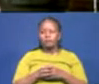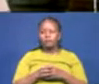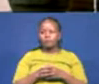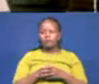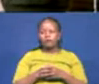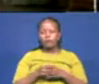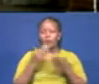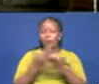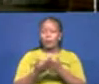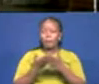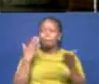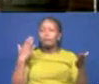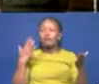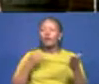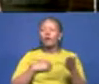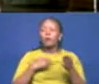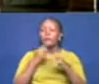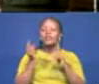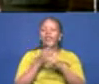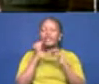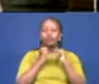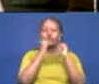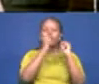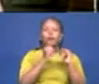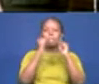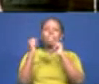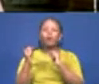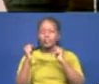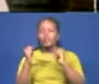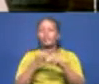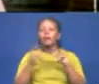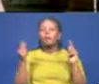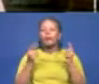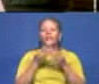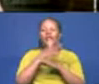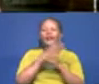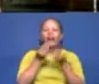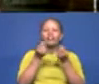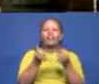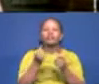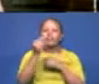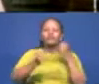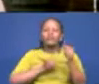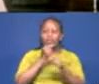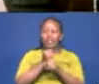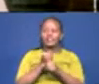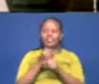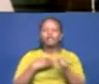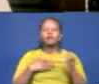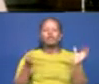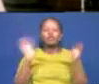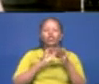at first, I started with boxing, but after a few years, I ventured into